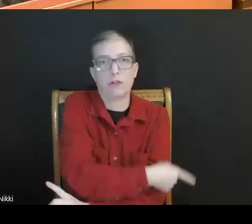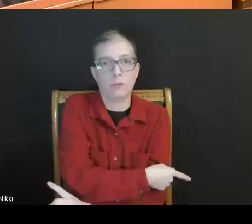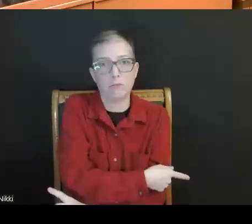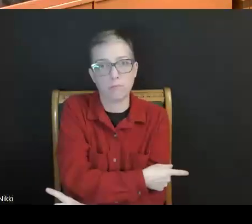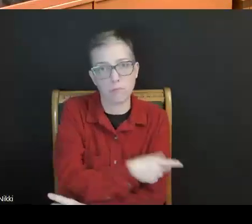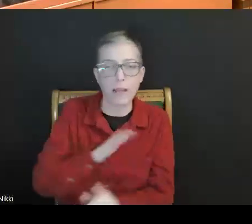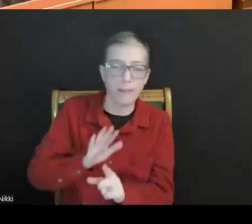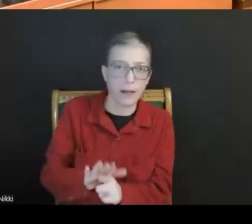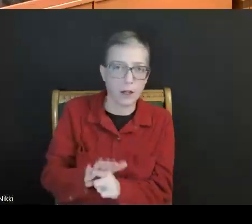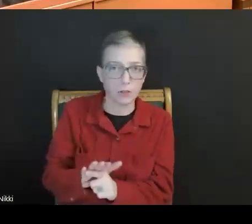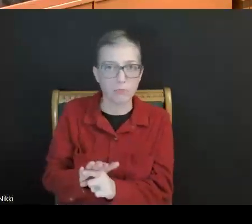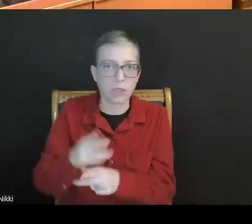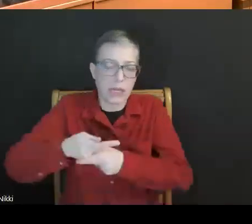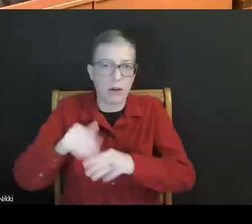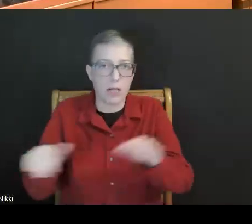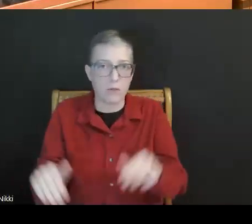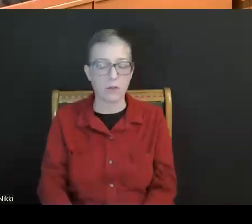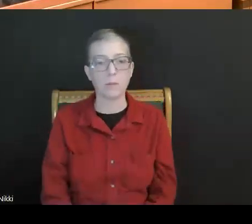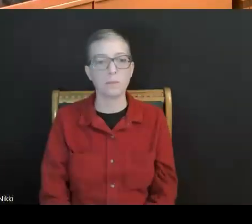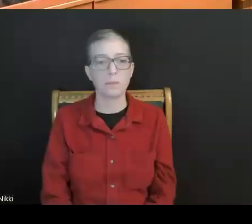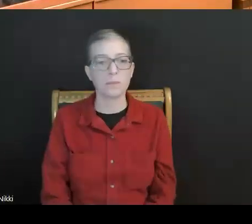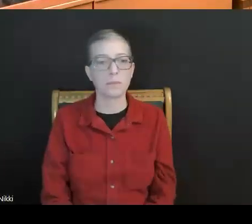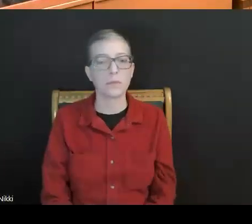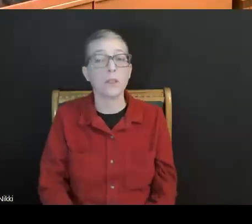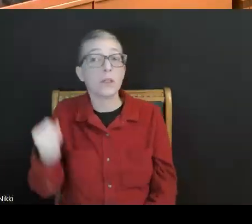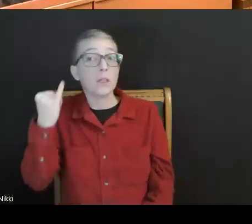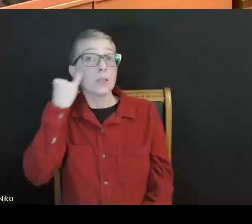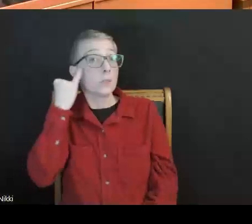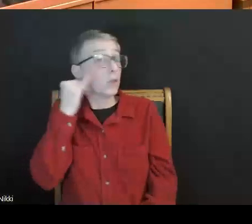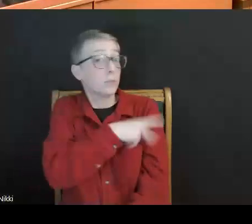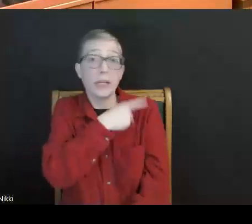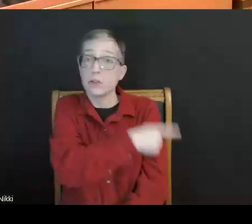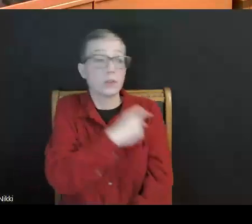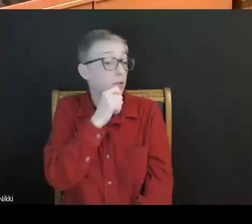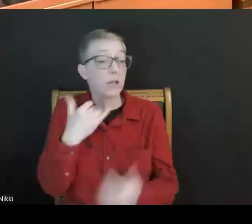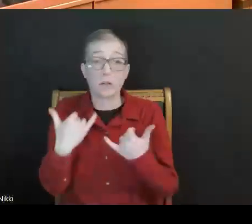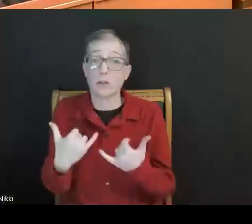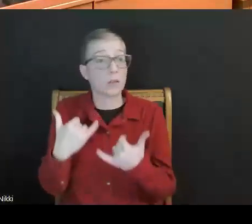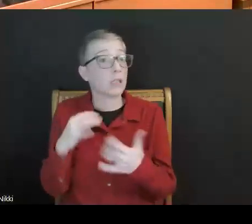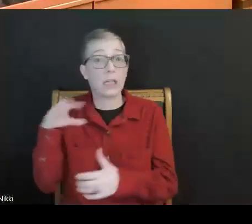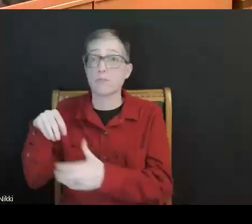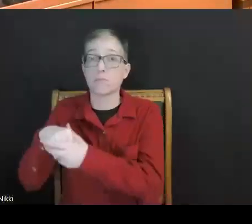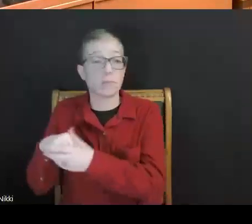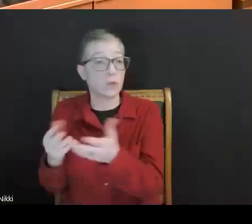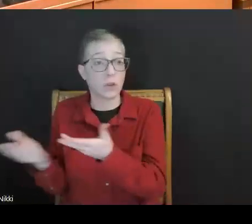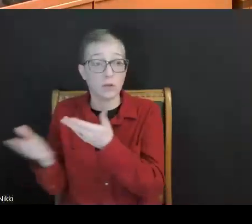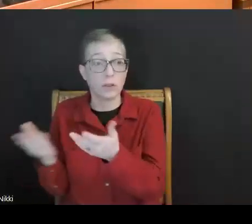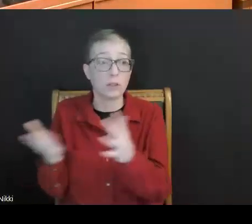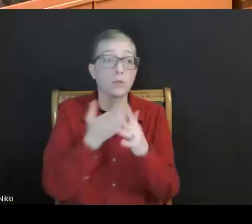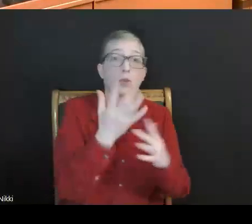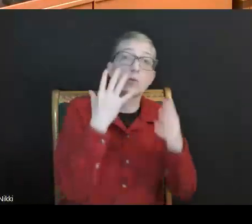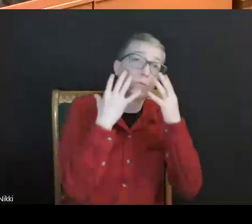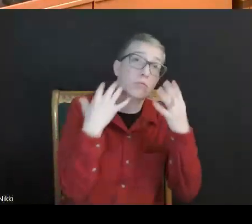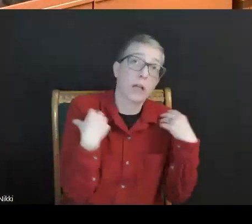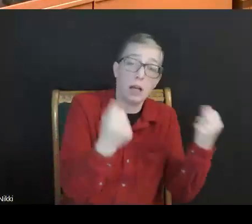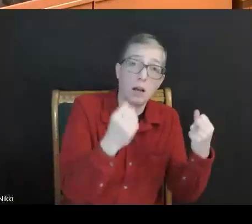care. If they're an individual who is not currently linked to services through Health Home